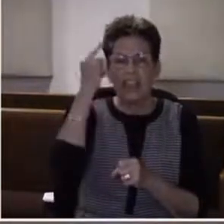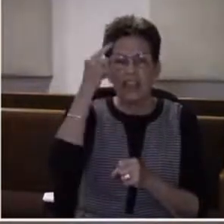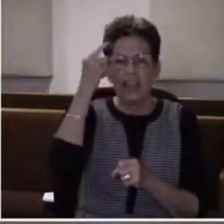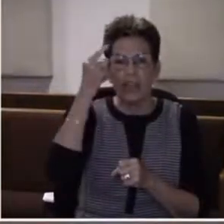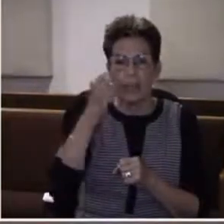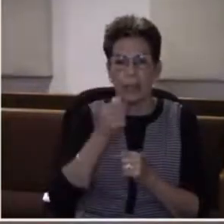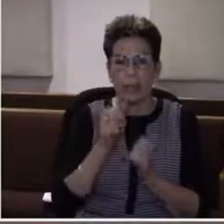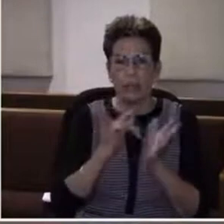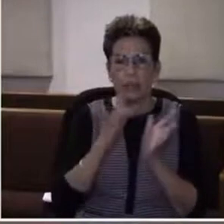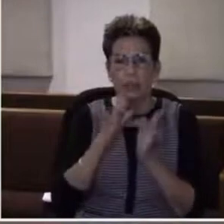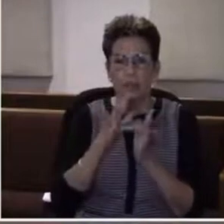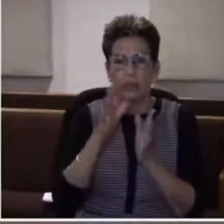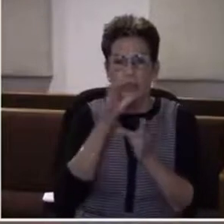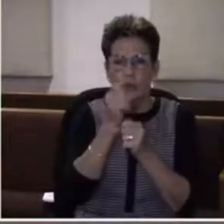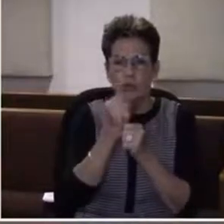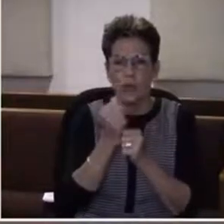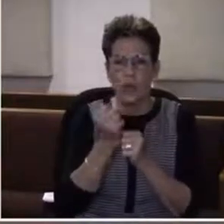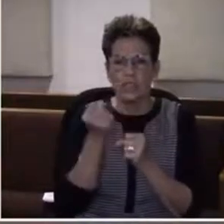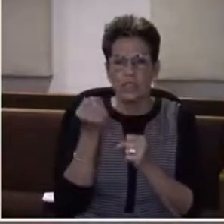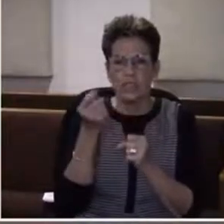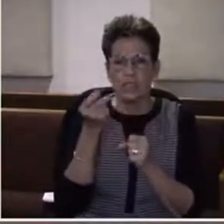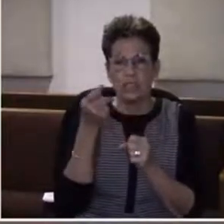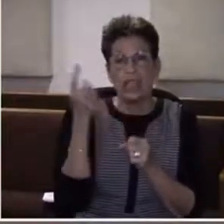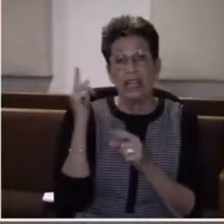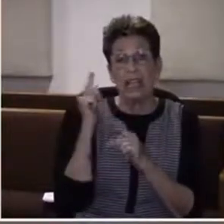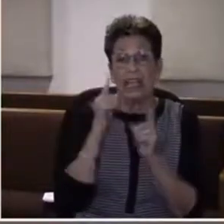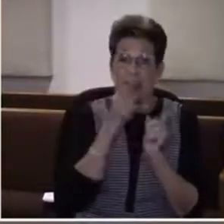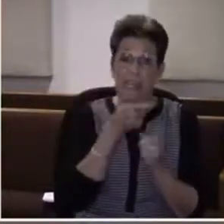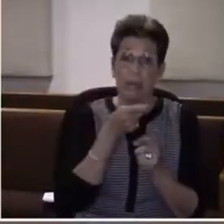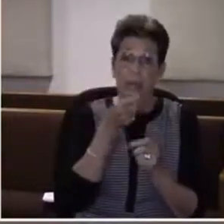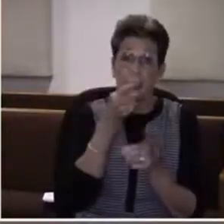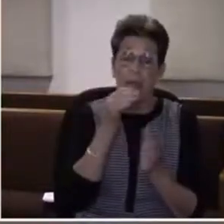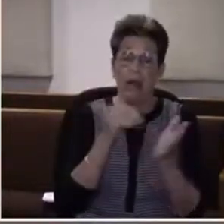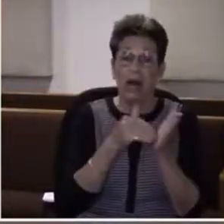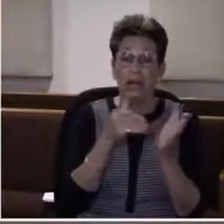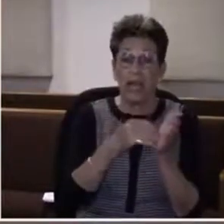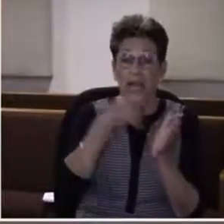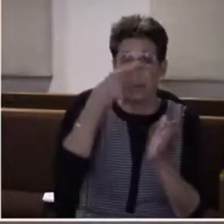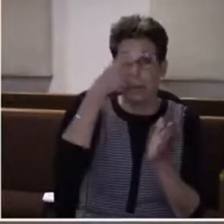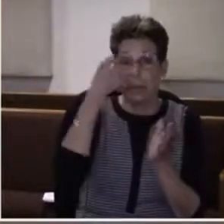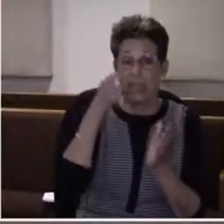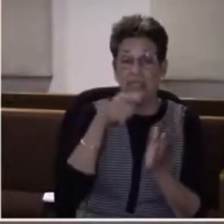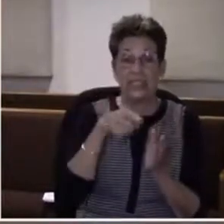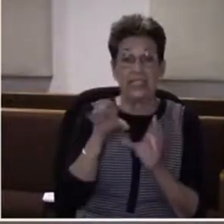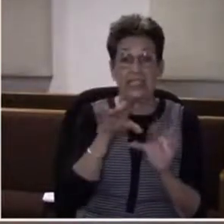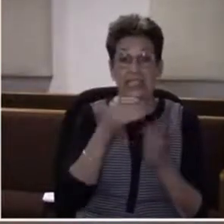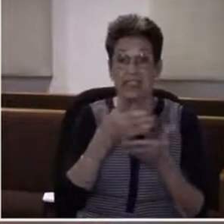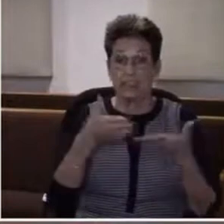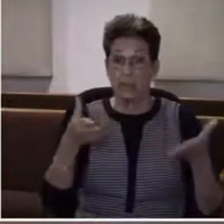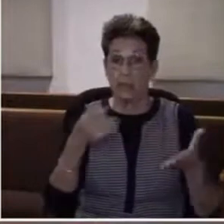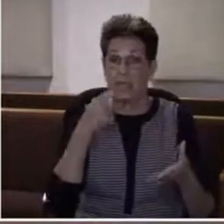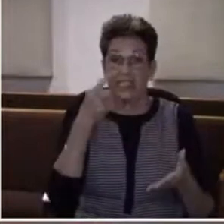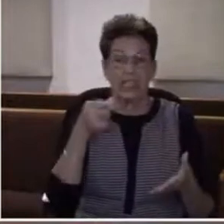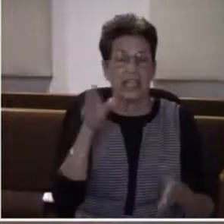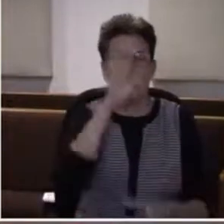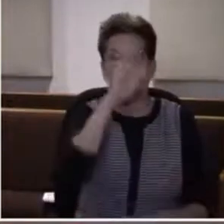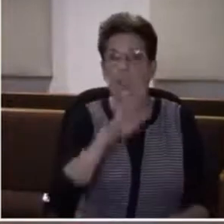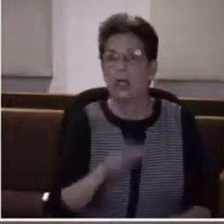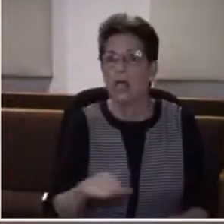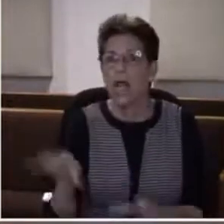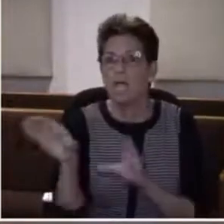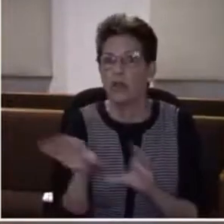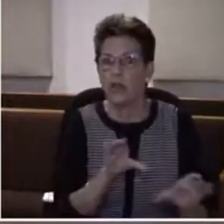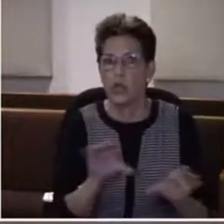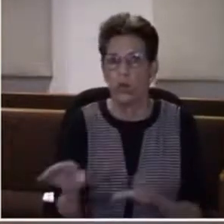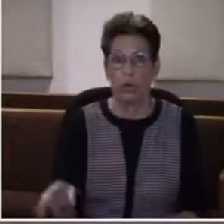him again, ever trust him again, ever use him again, ever even see him again. And so Peter said, I'm going to go fishing. Praise